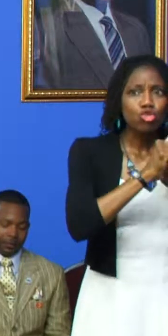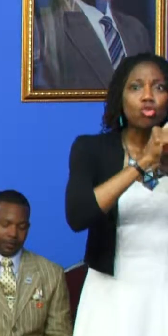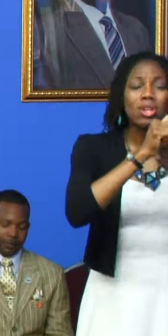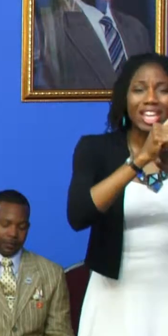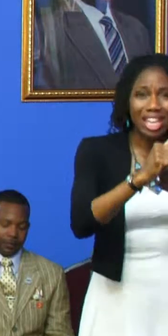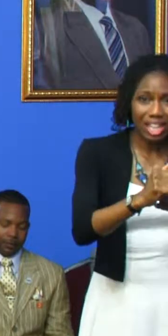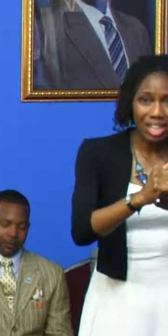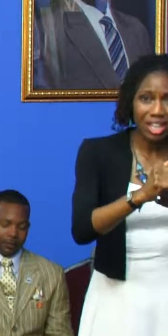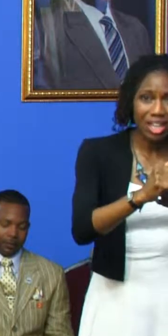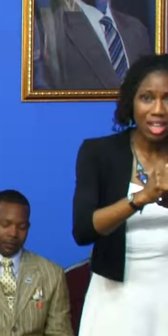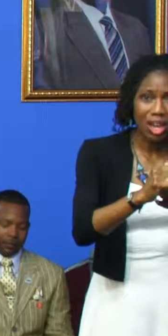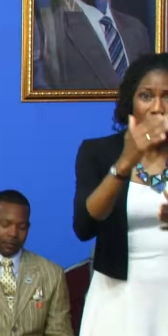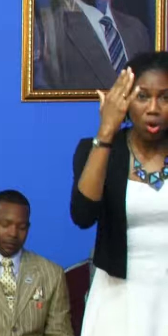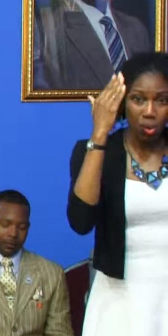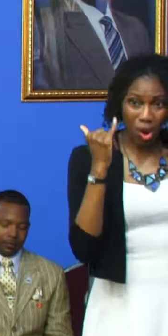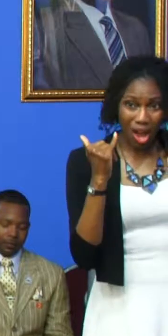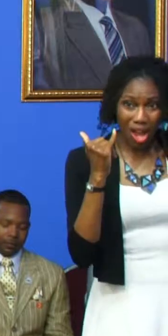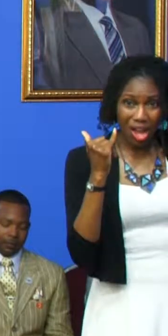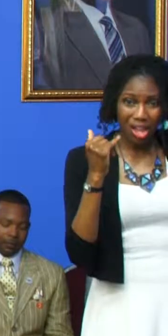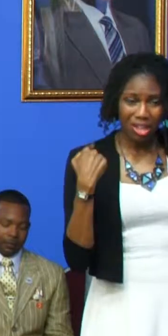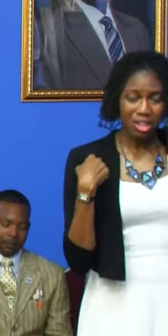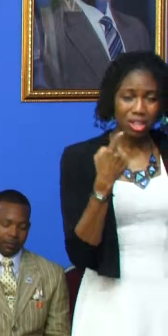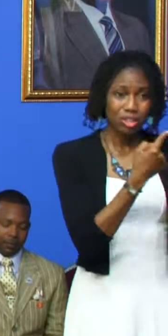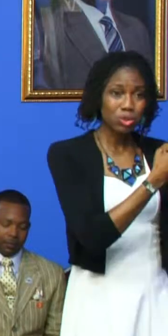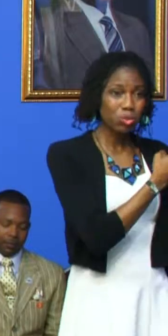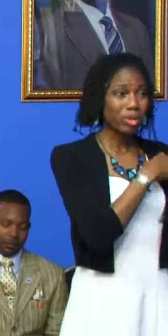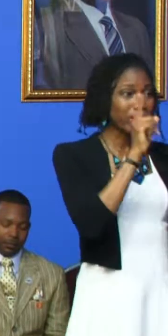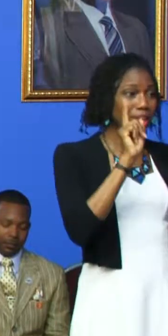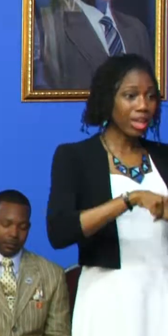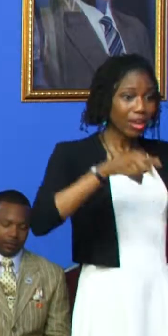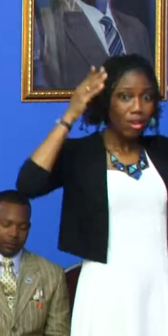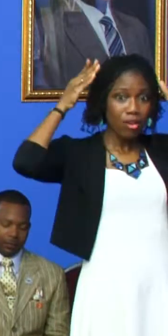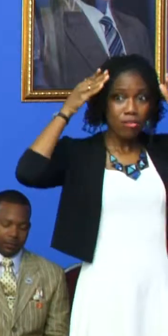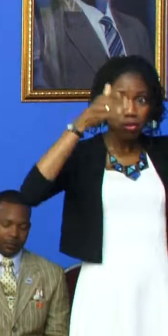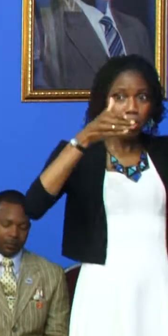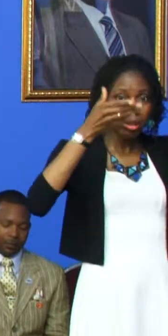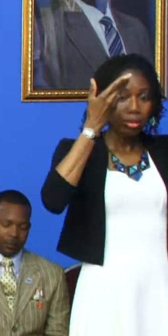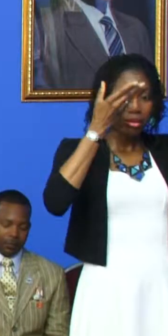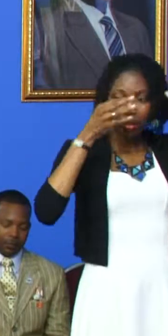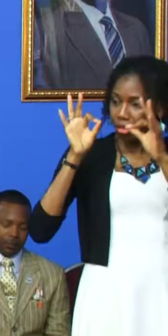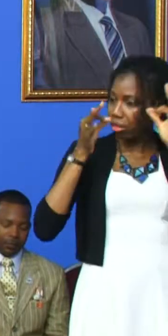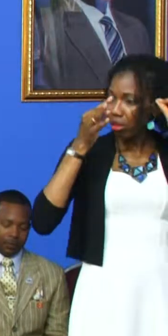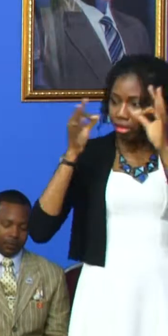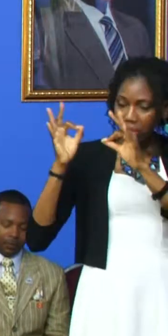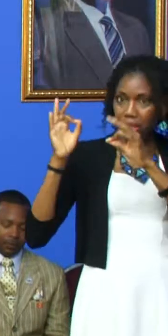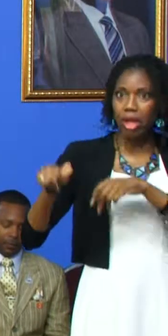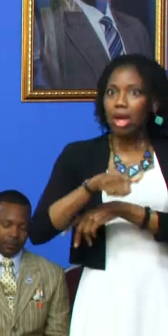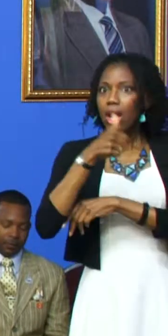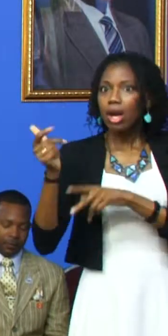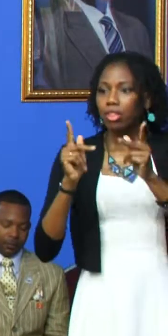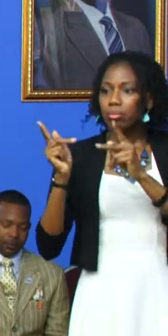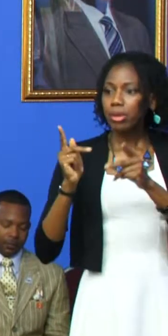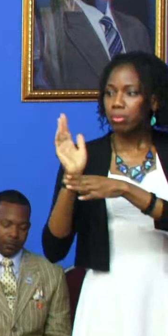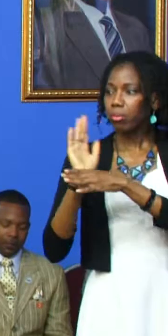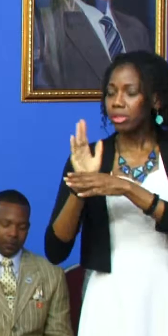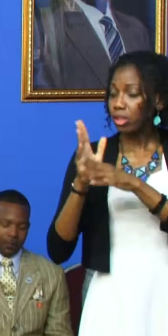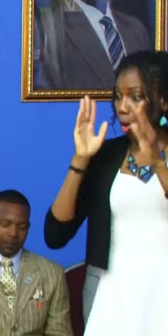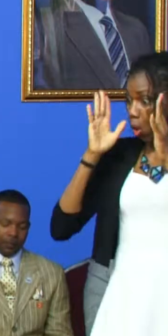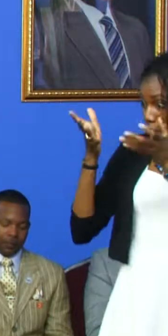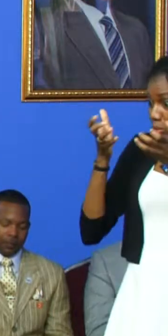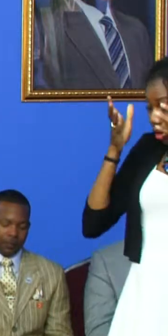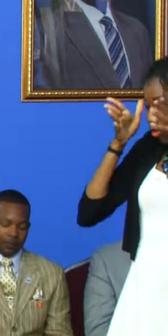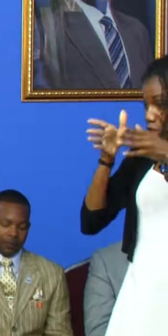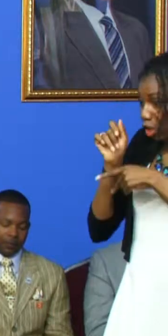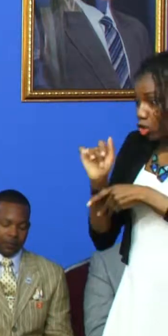leadership because we are distracted with everybody else's business but ours.